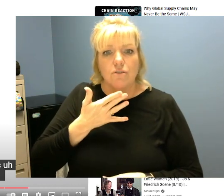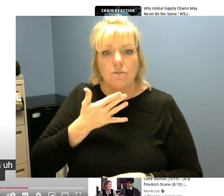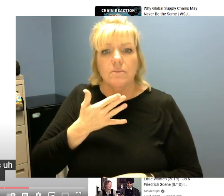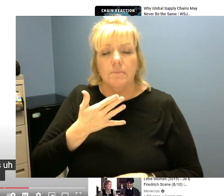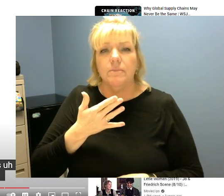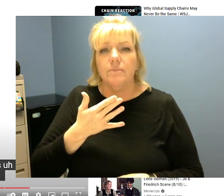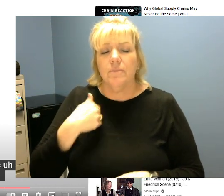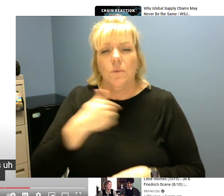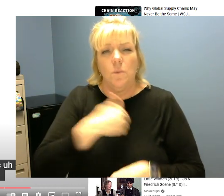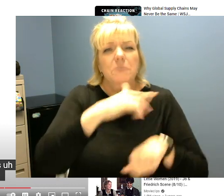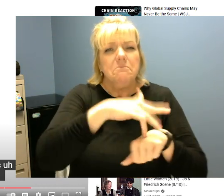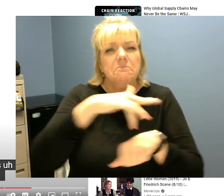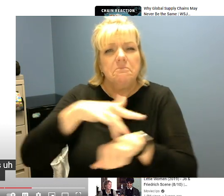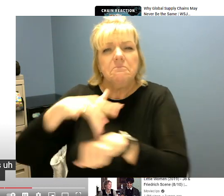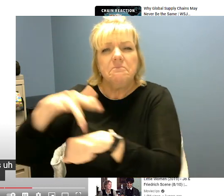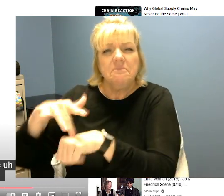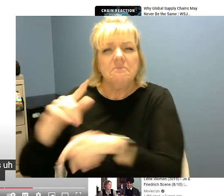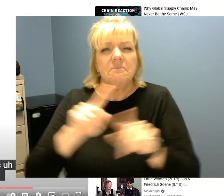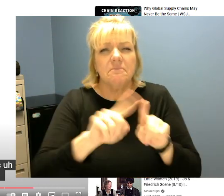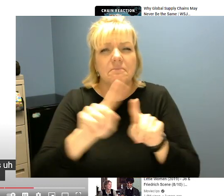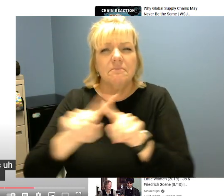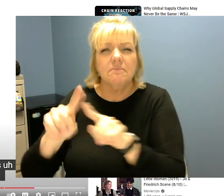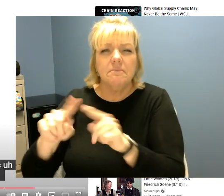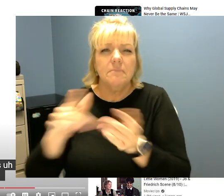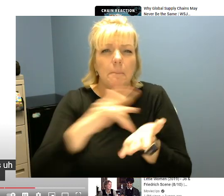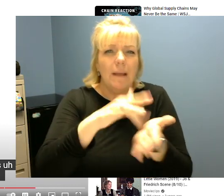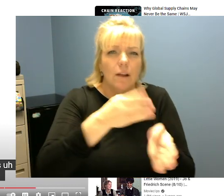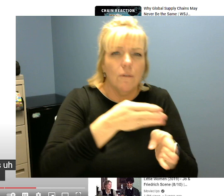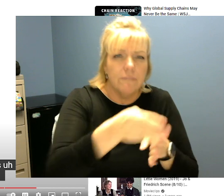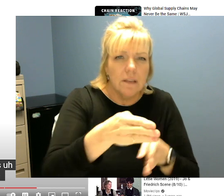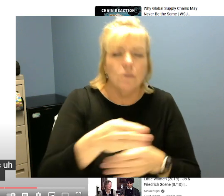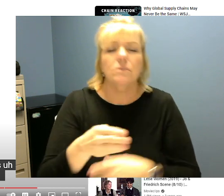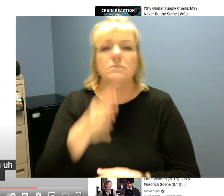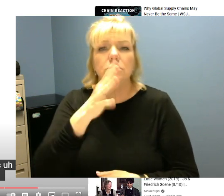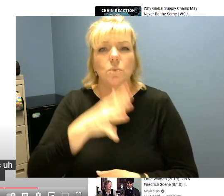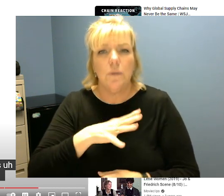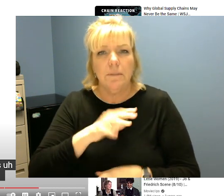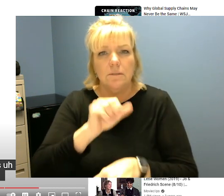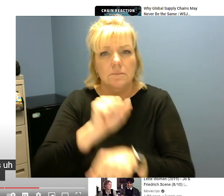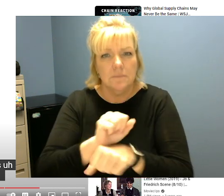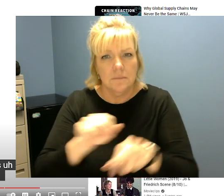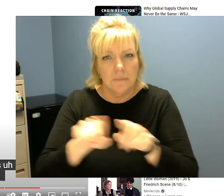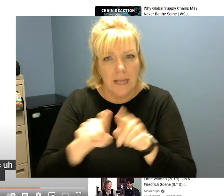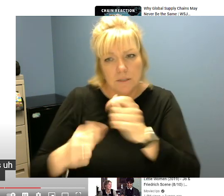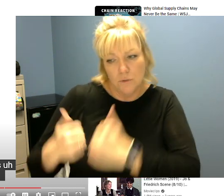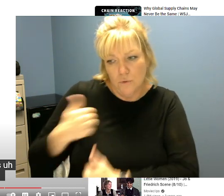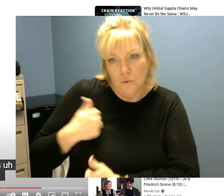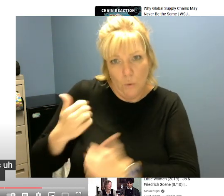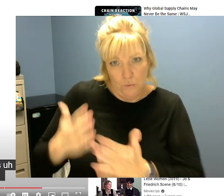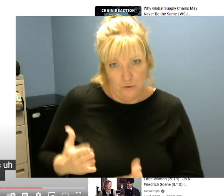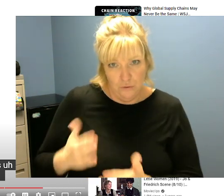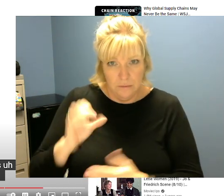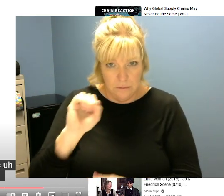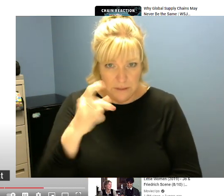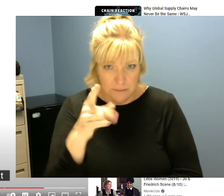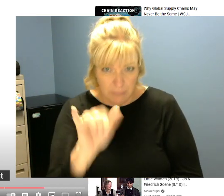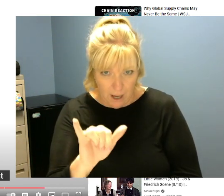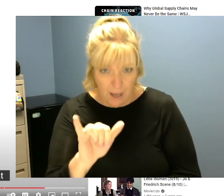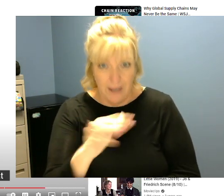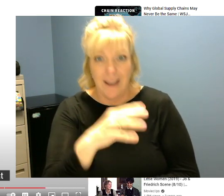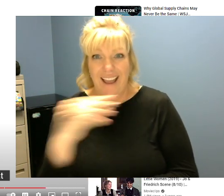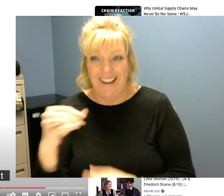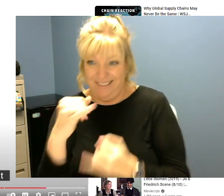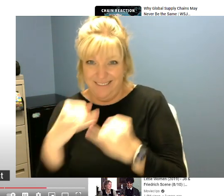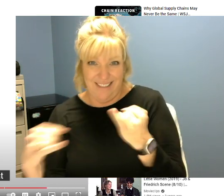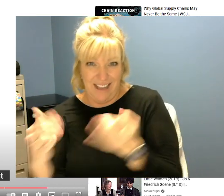we look at women as soldiers and spies. But that last bit there, trying to